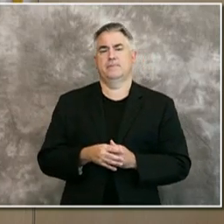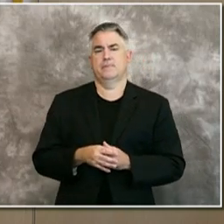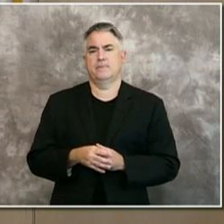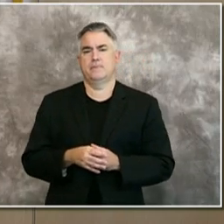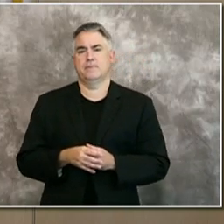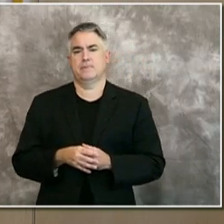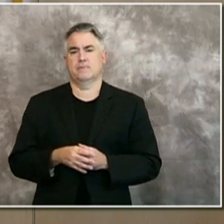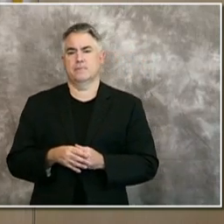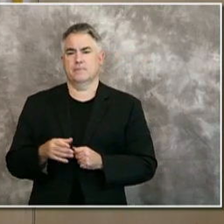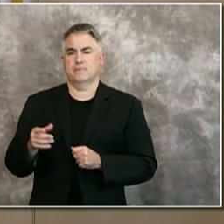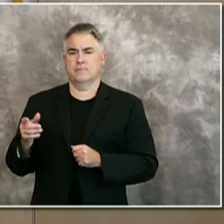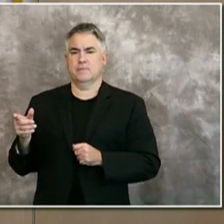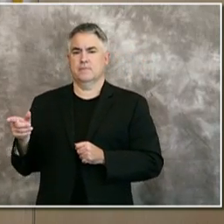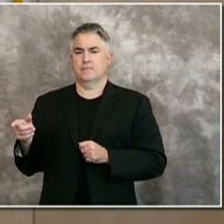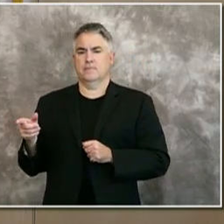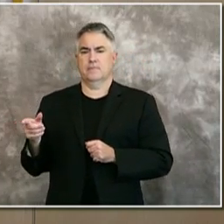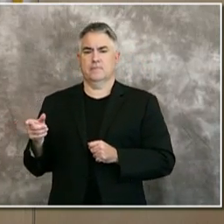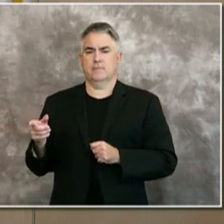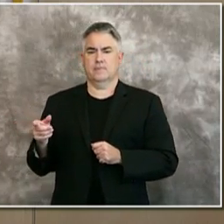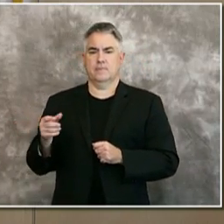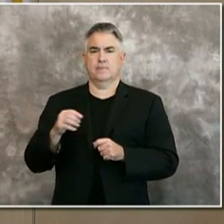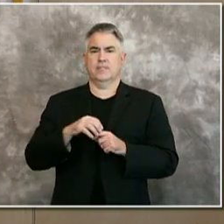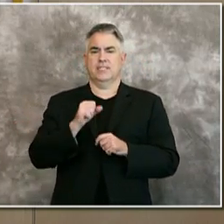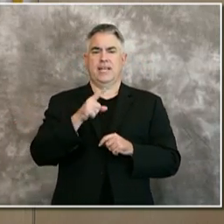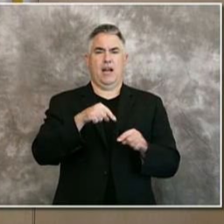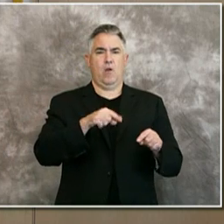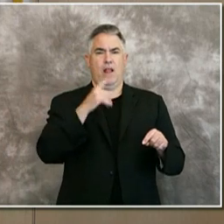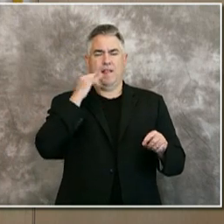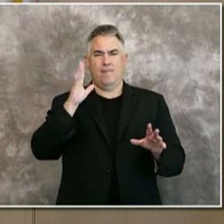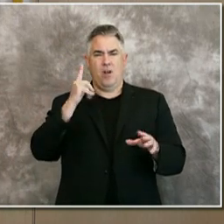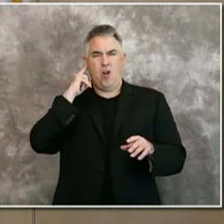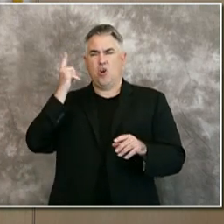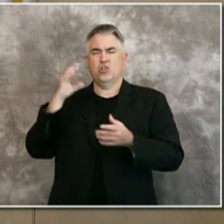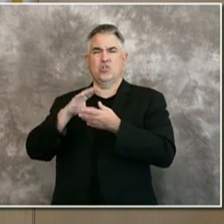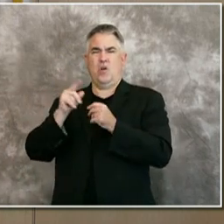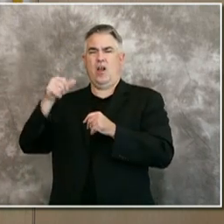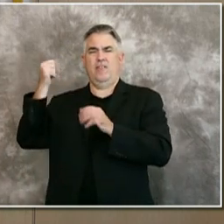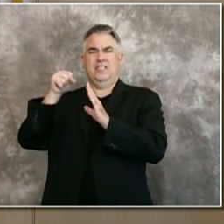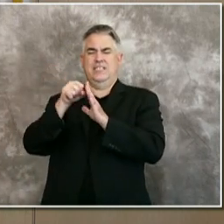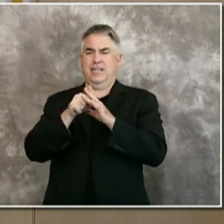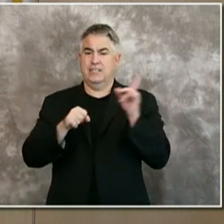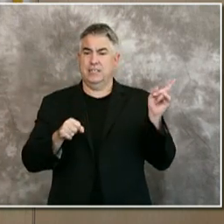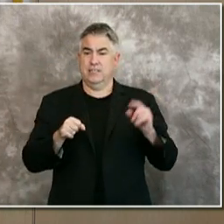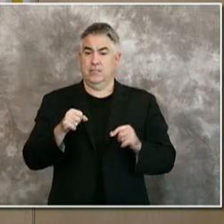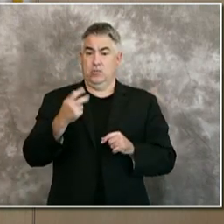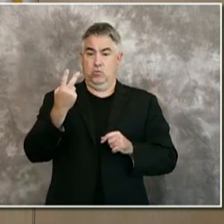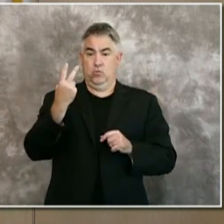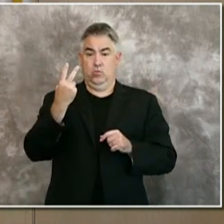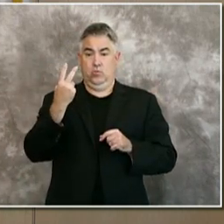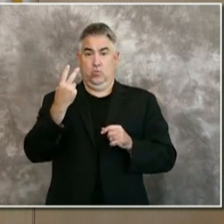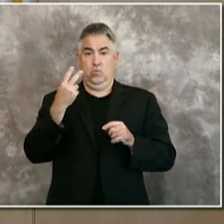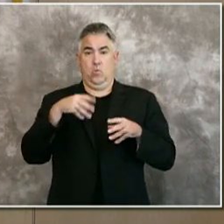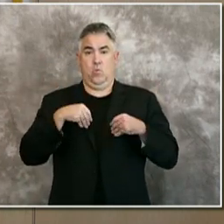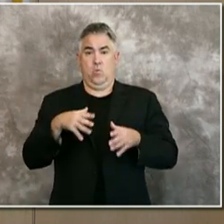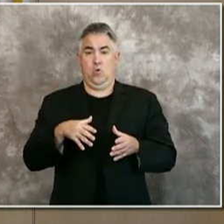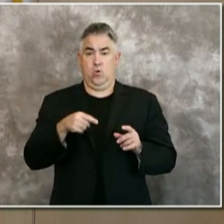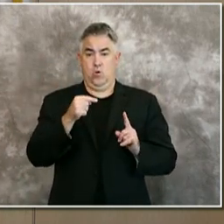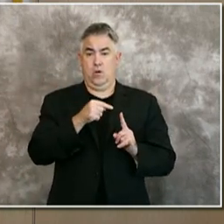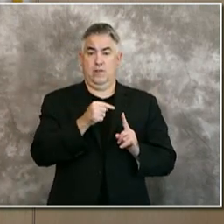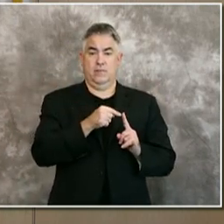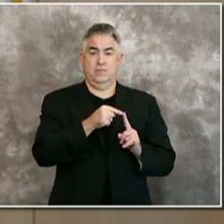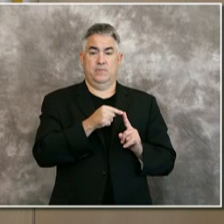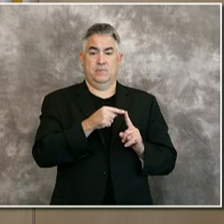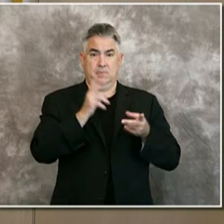owners, not in San Diego or California, but in other states, two owners in a hair